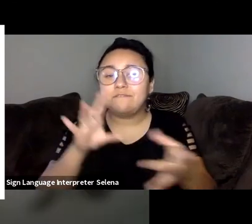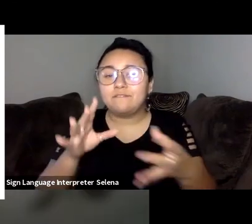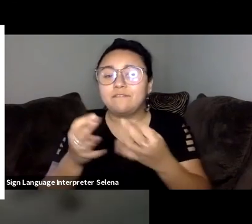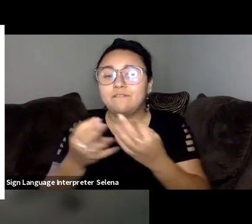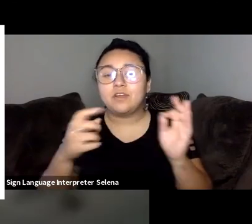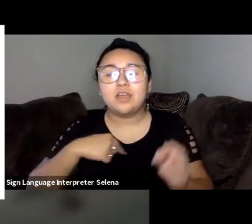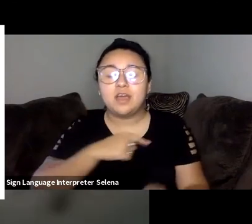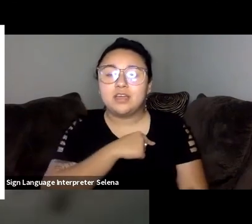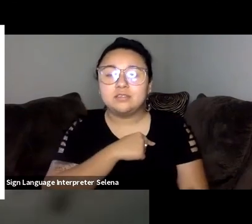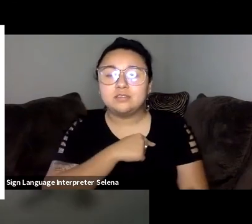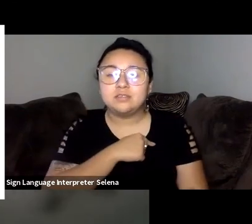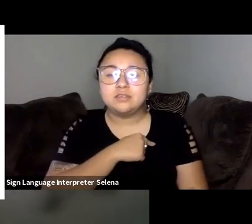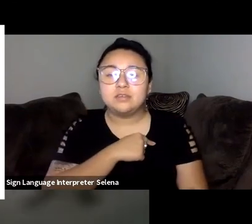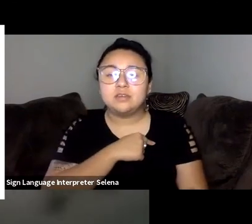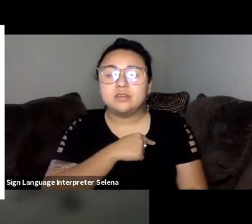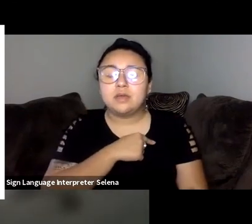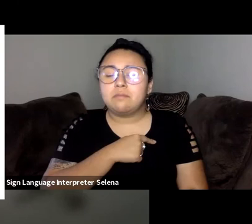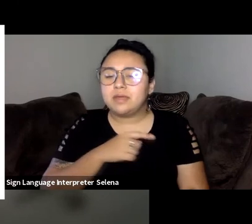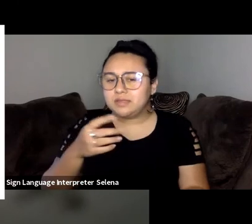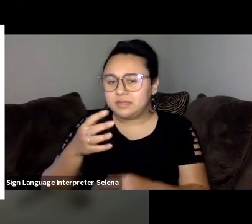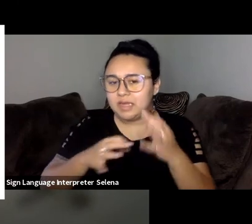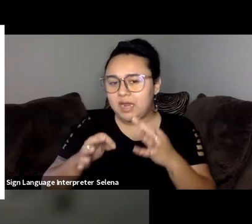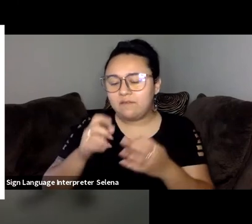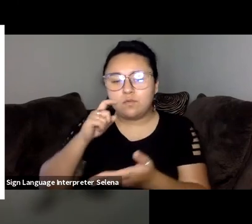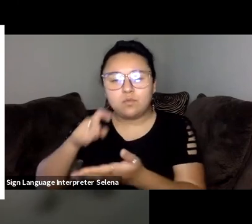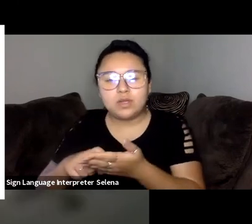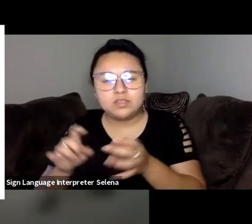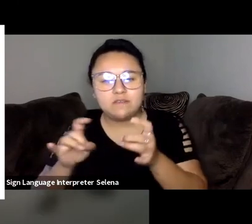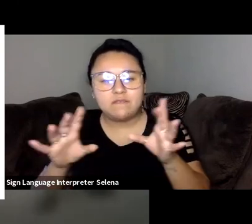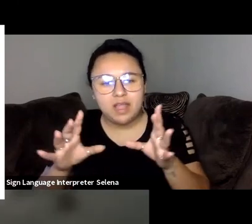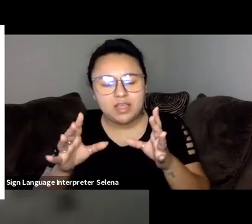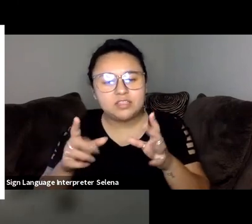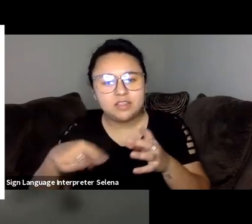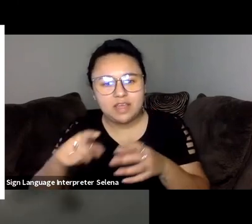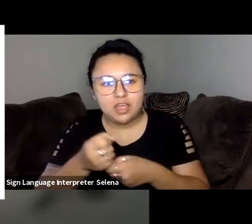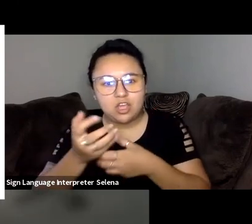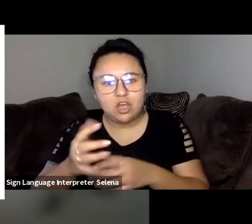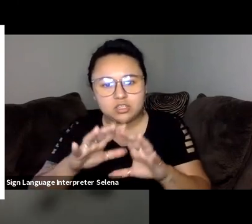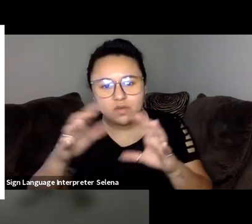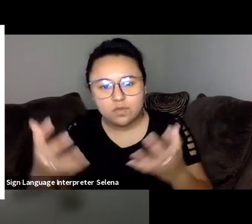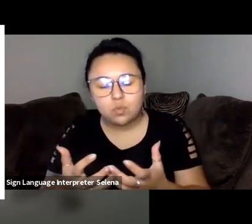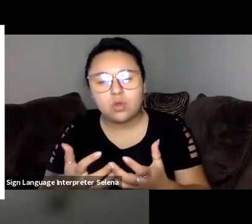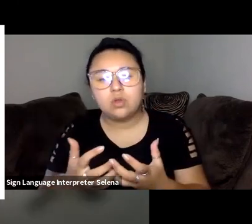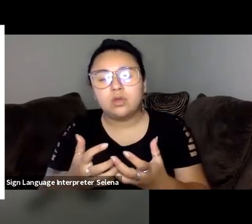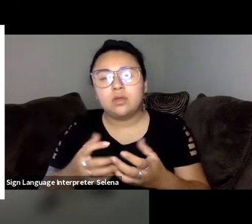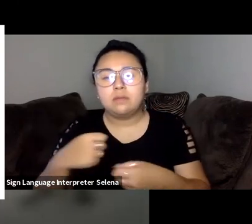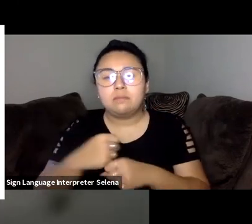class experiences around the world that create refugee crises, that create famine, that create gender violence,